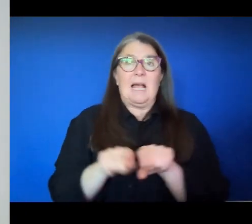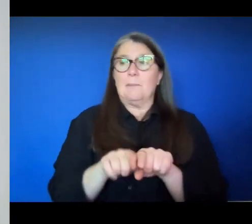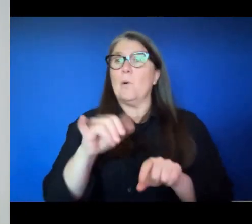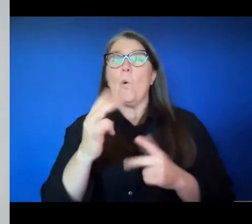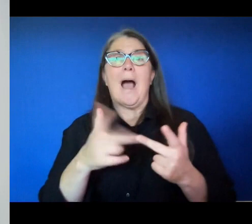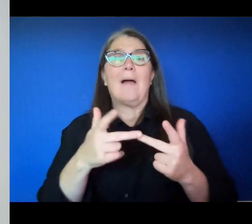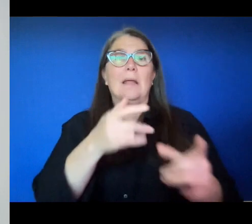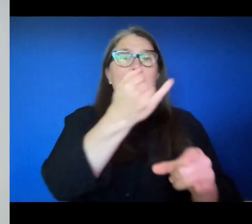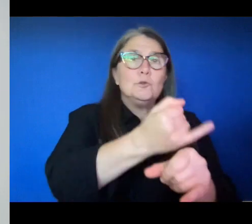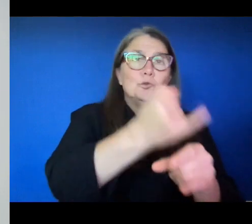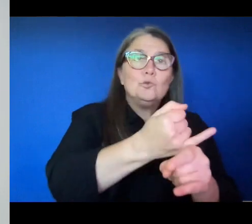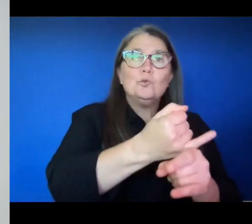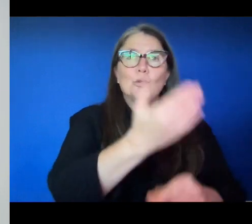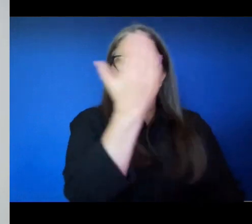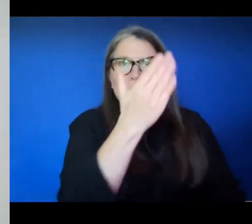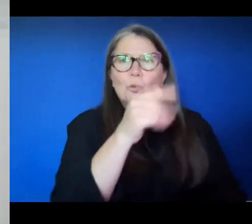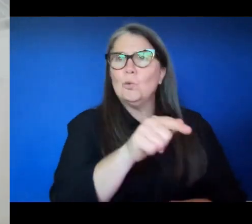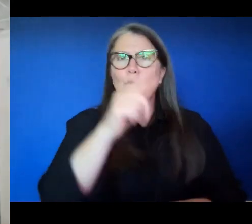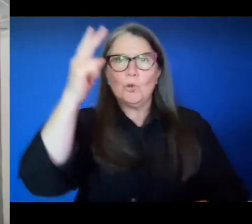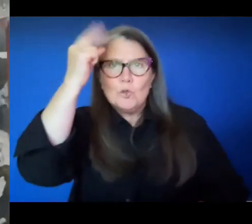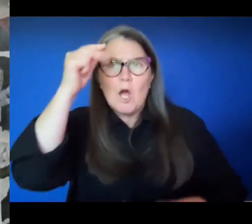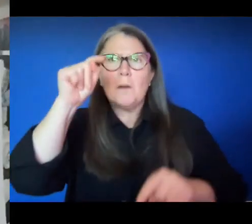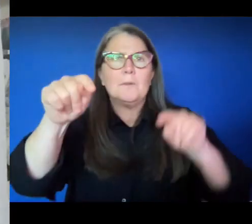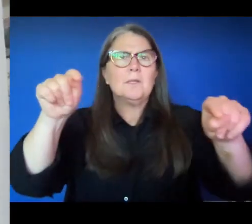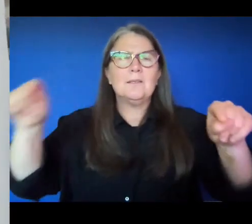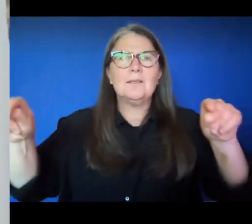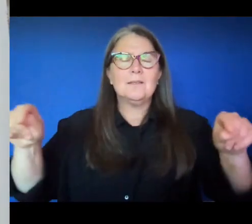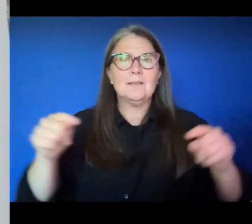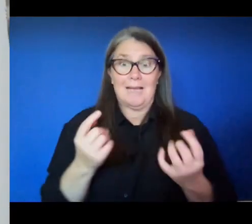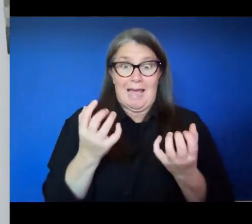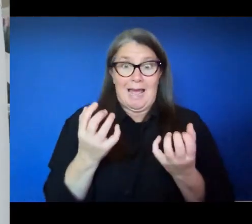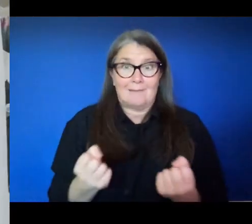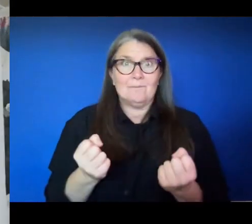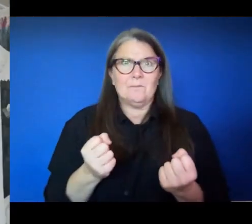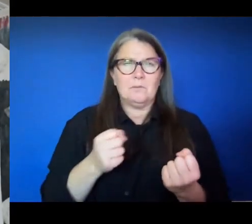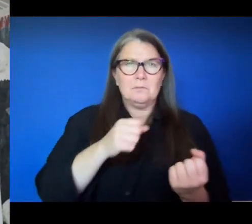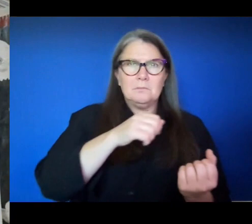realities sitting in the collections of, dispossession and